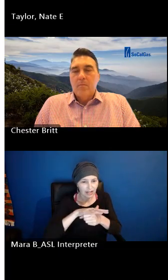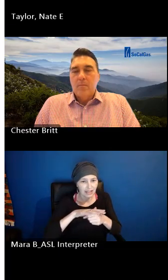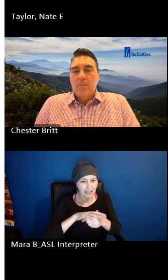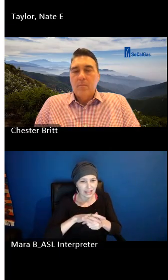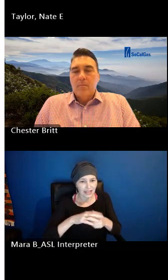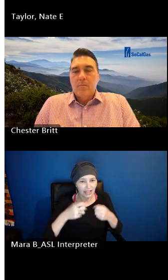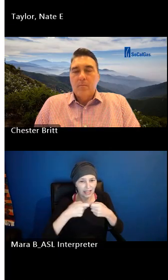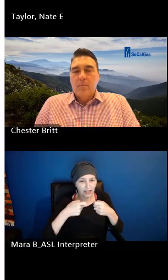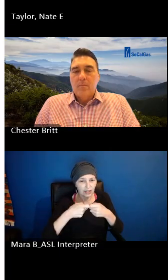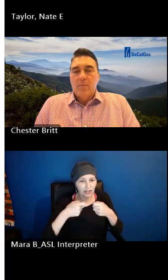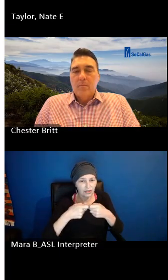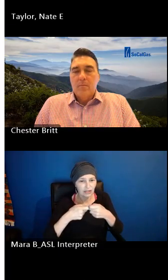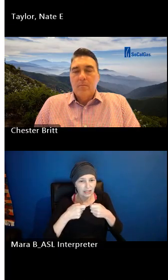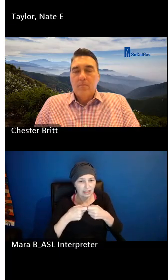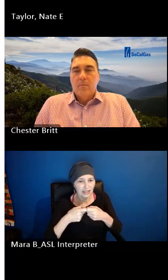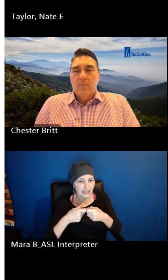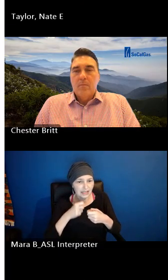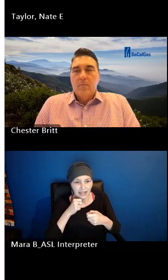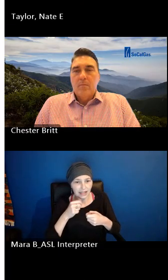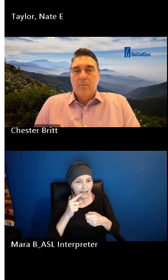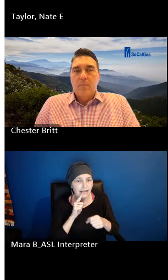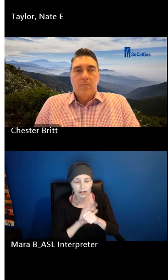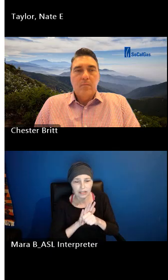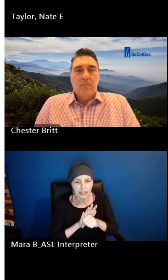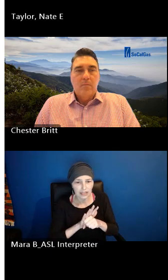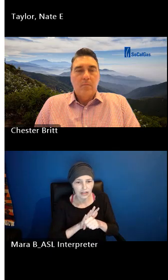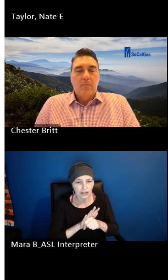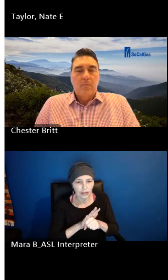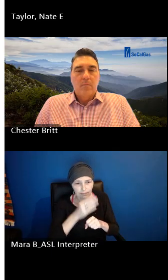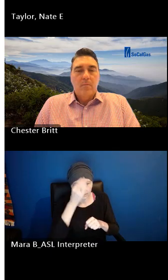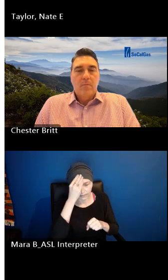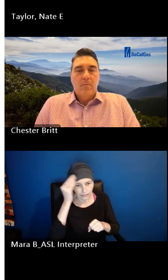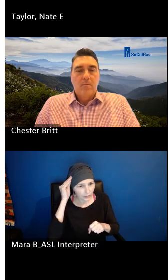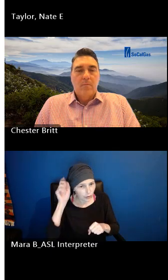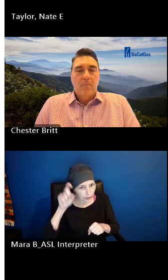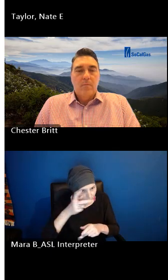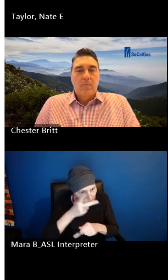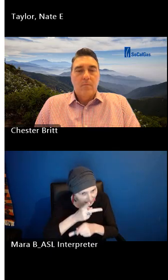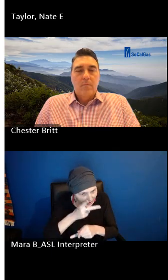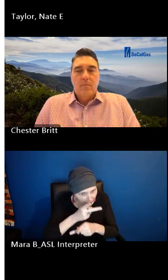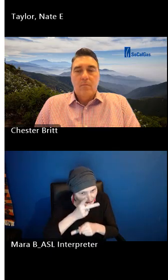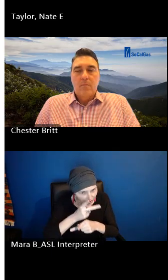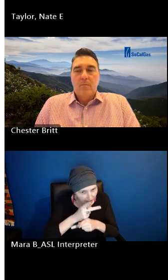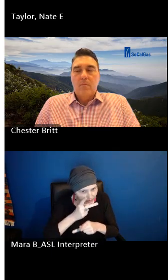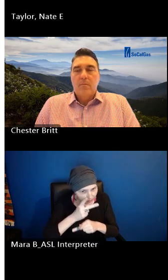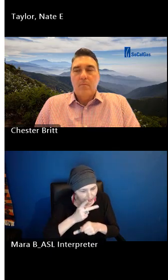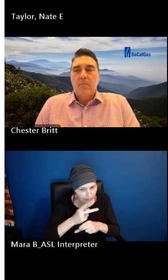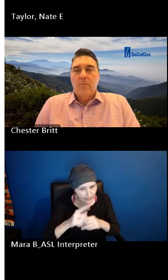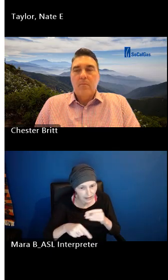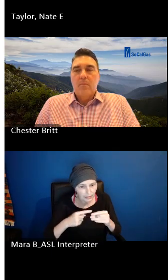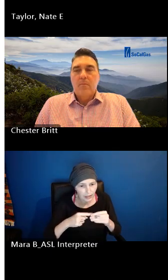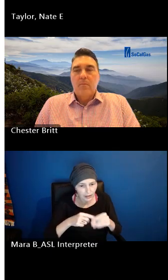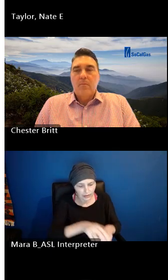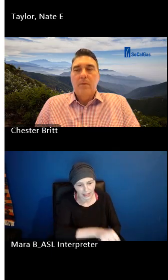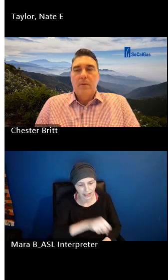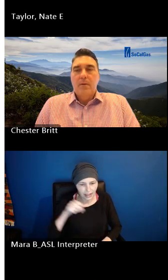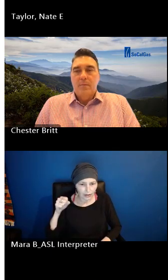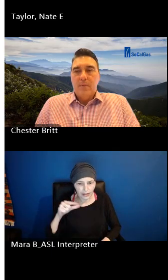think it's something to note that we need to be very careful about removing gas lines from those